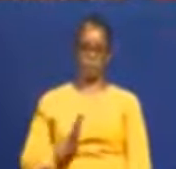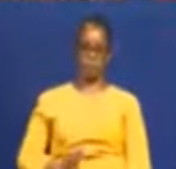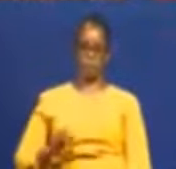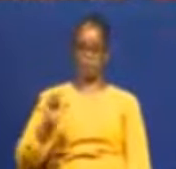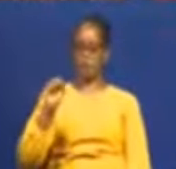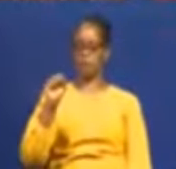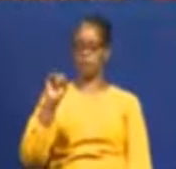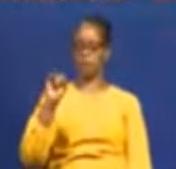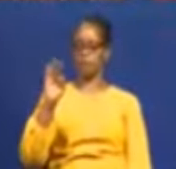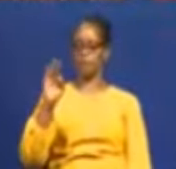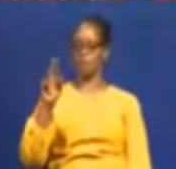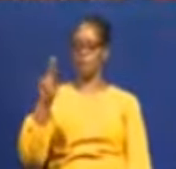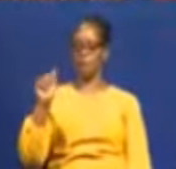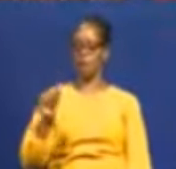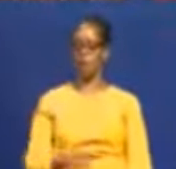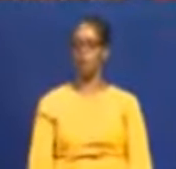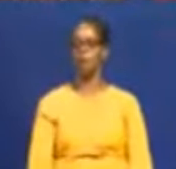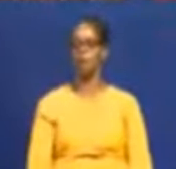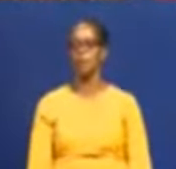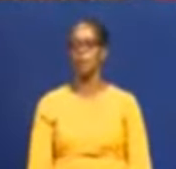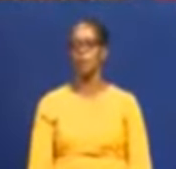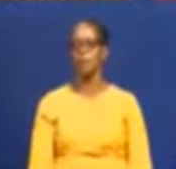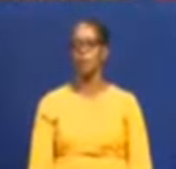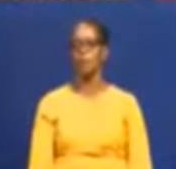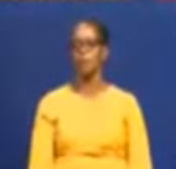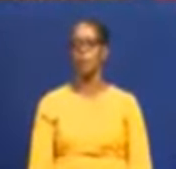so that I take them in the same breath.